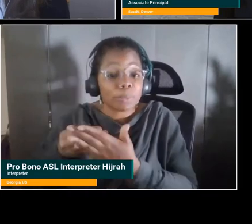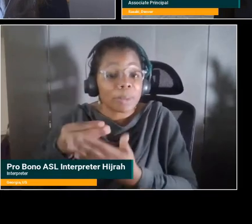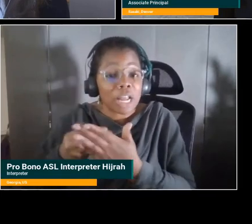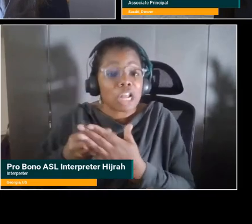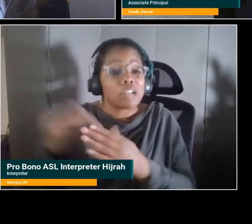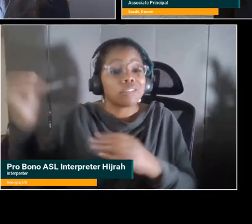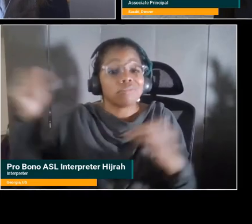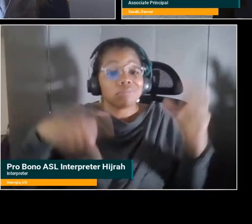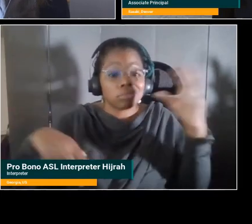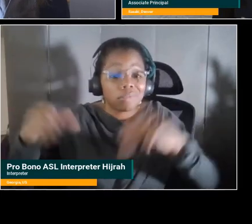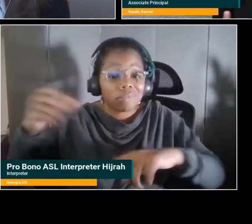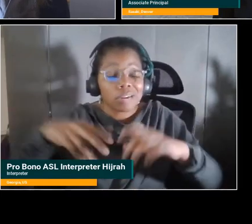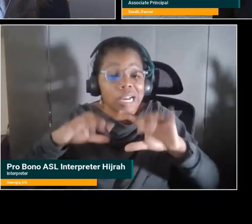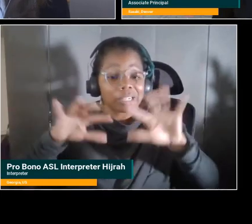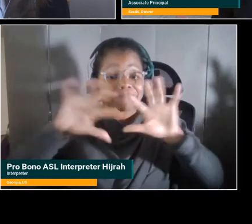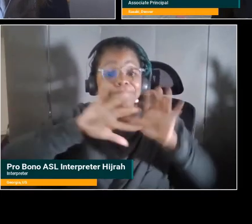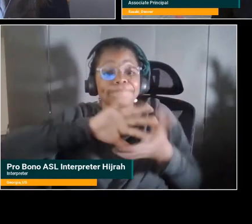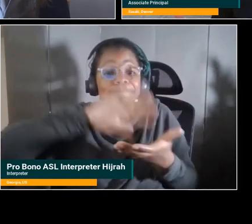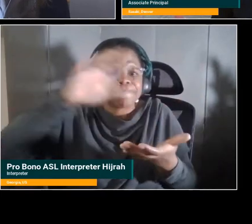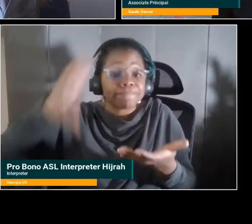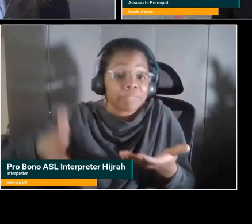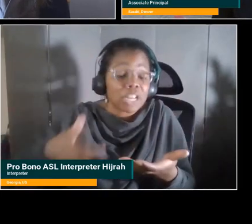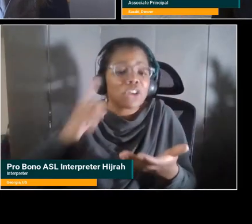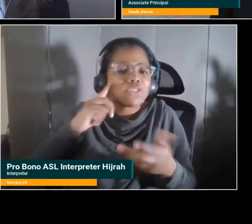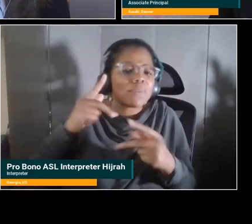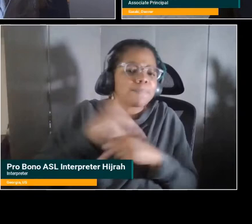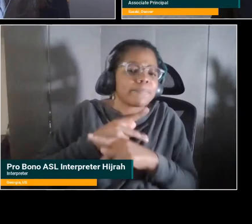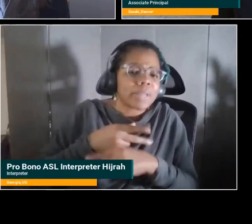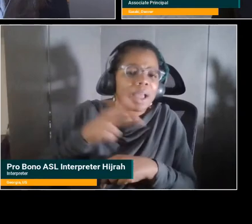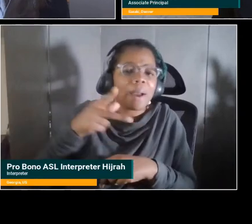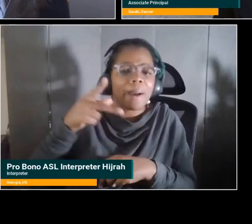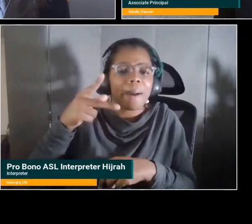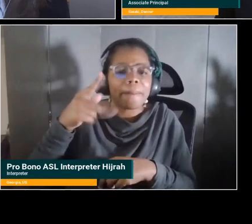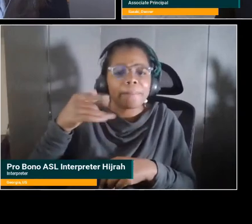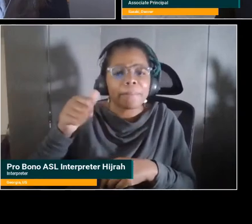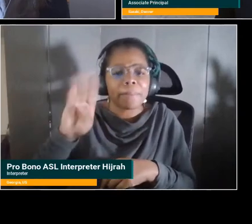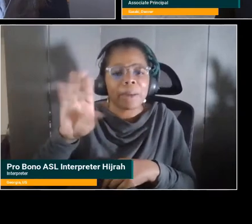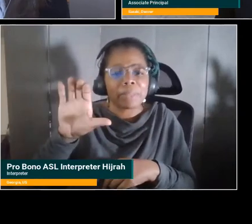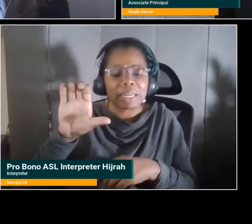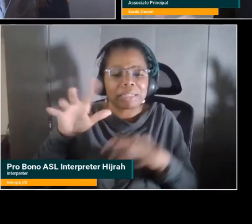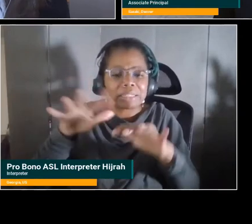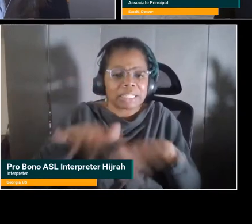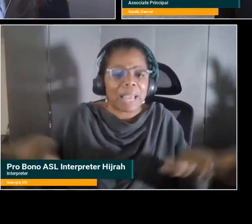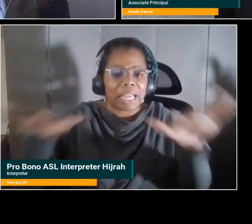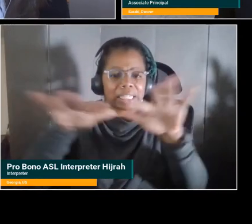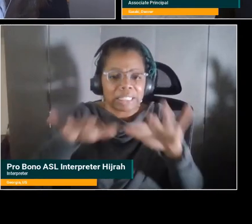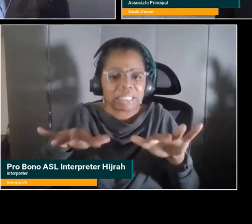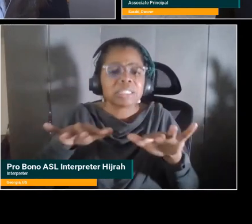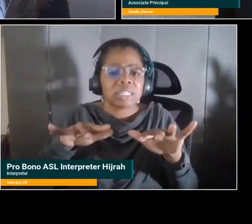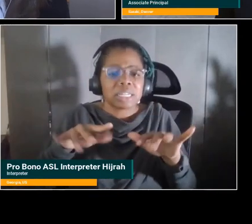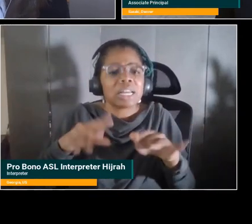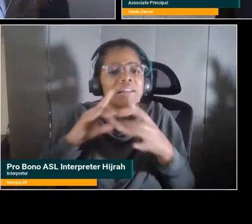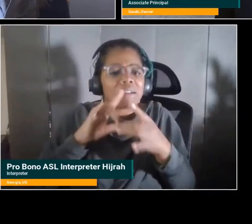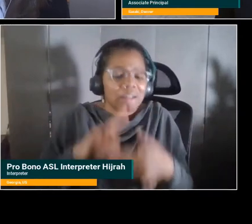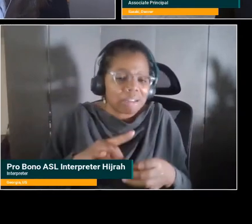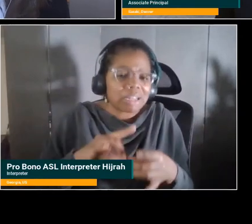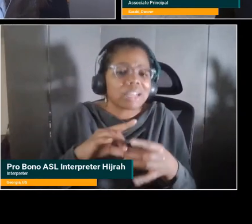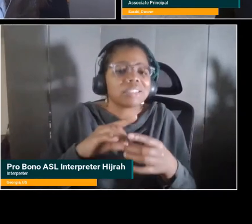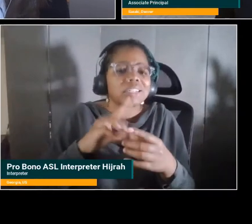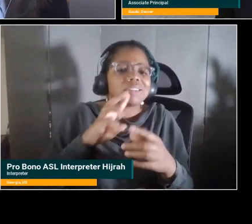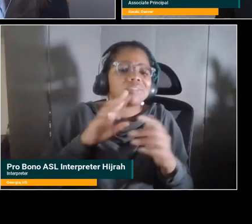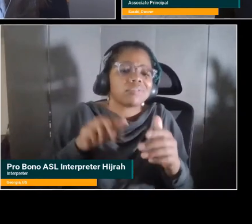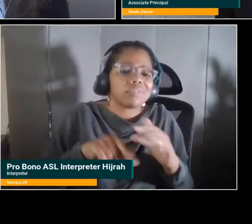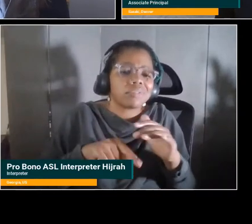and create it more and create resilience within that public realm tied to flooding and really being spurred from